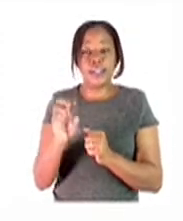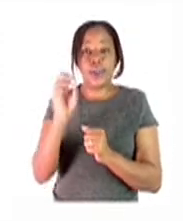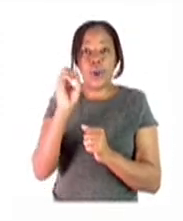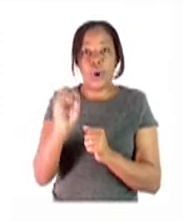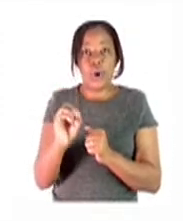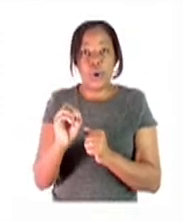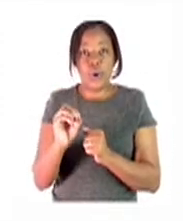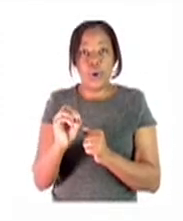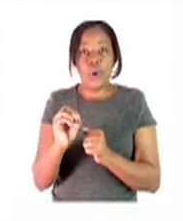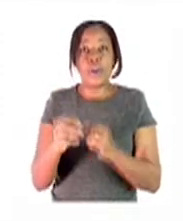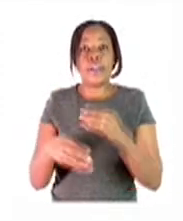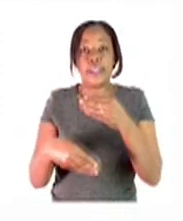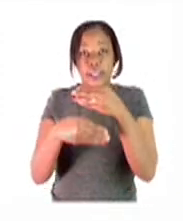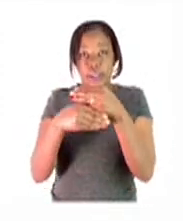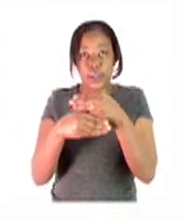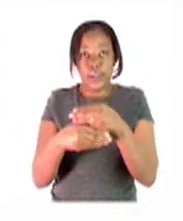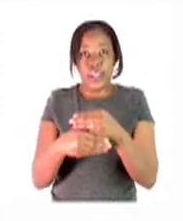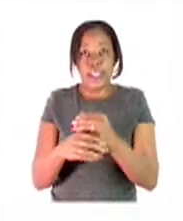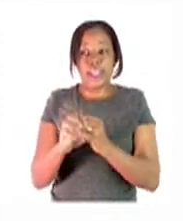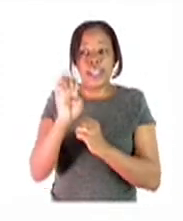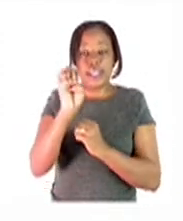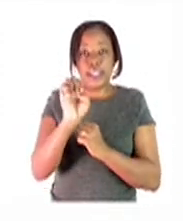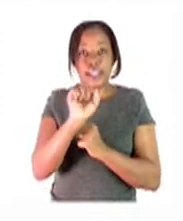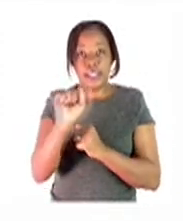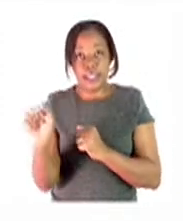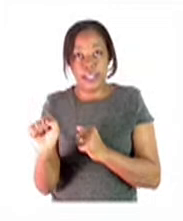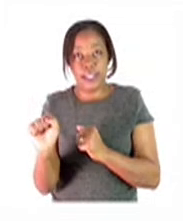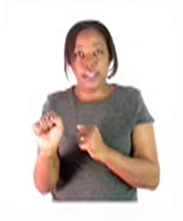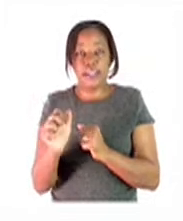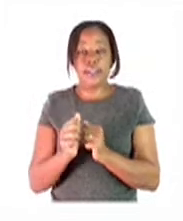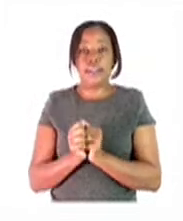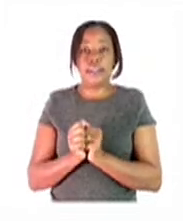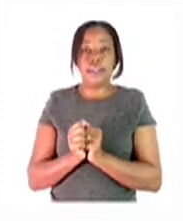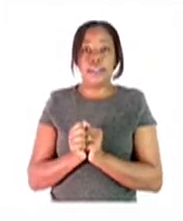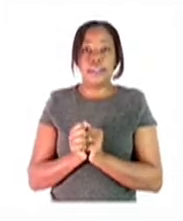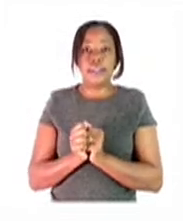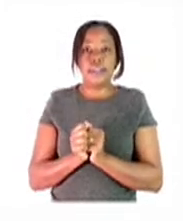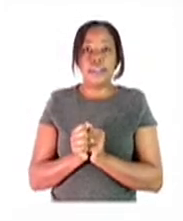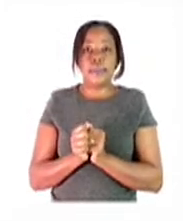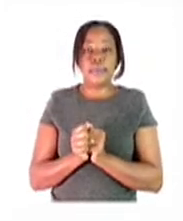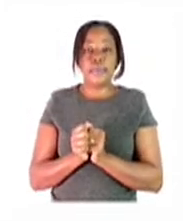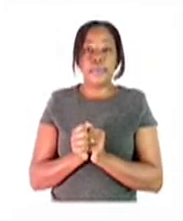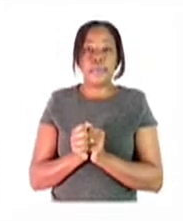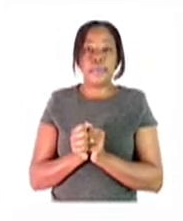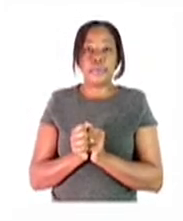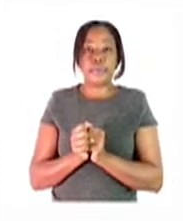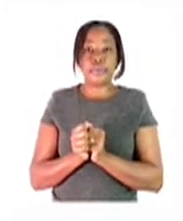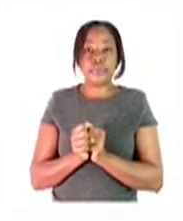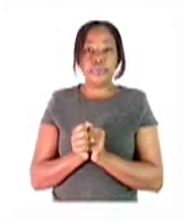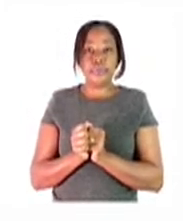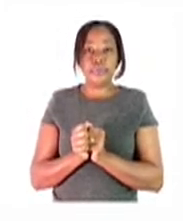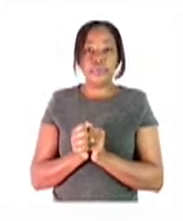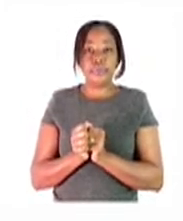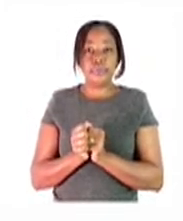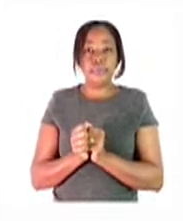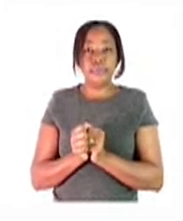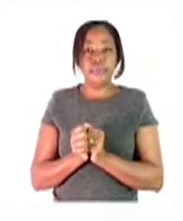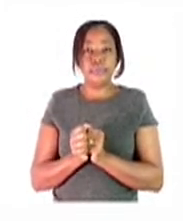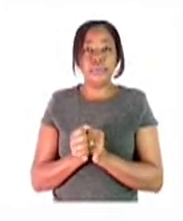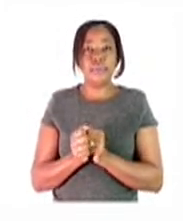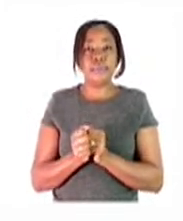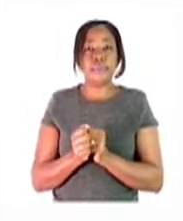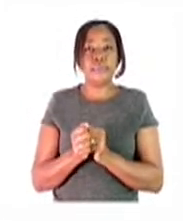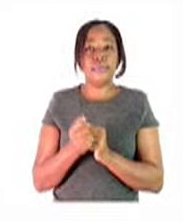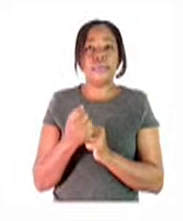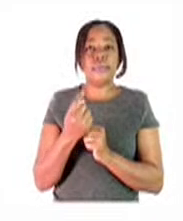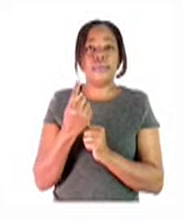an S. And also those words which are also ending with a S already, we add an E before